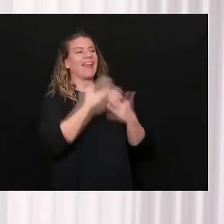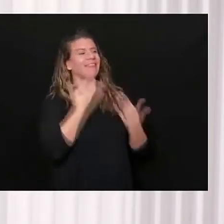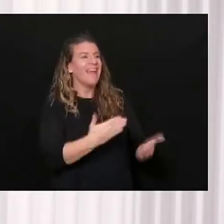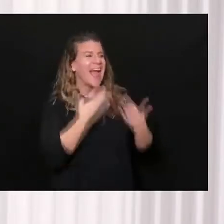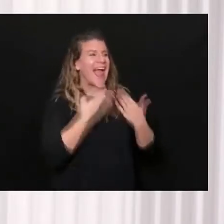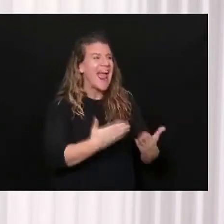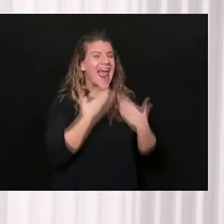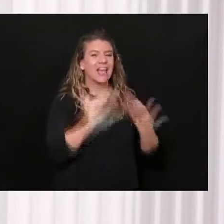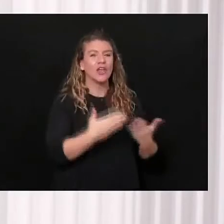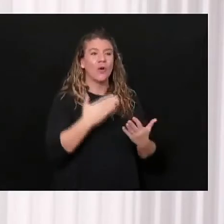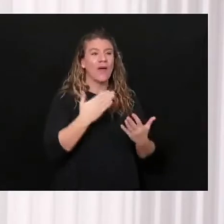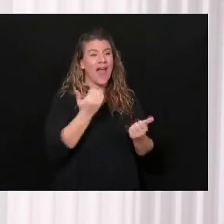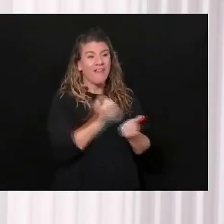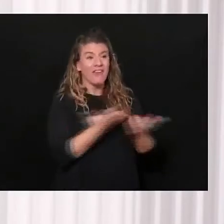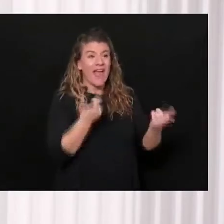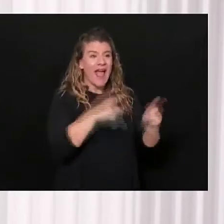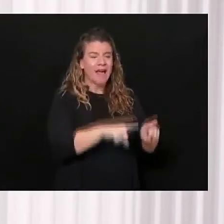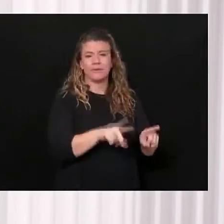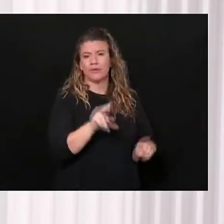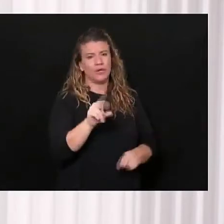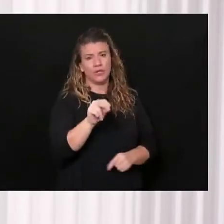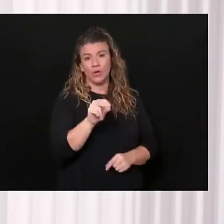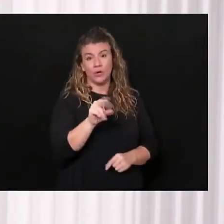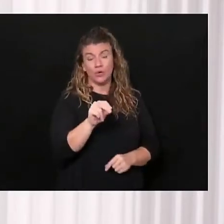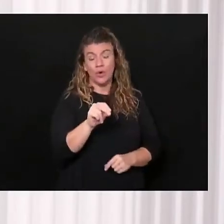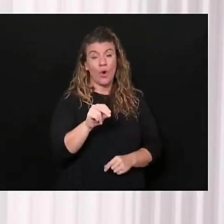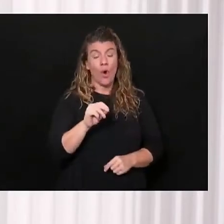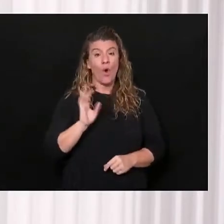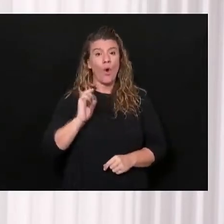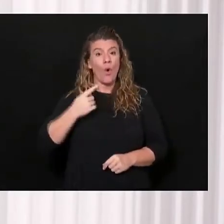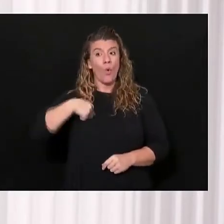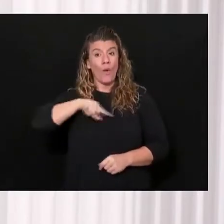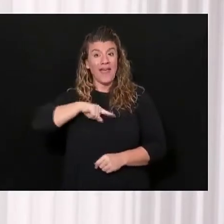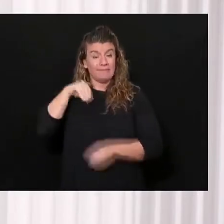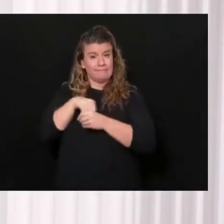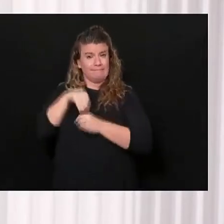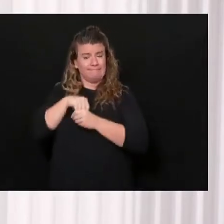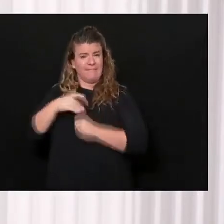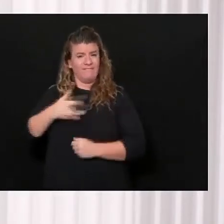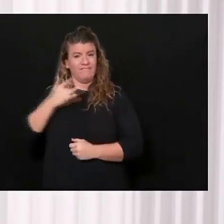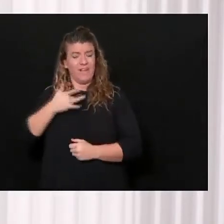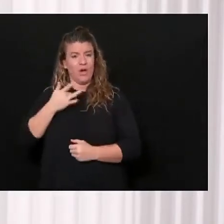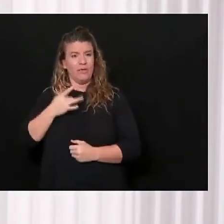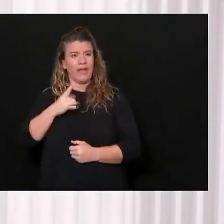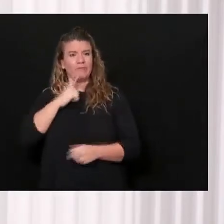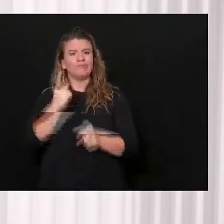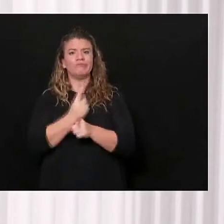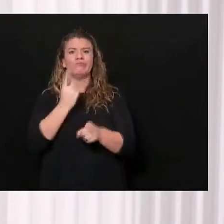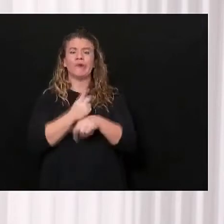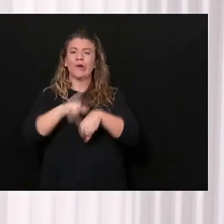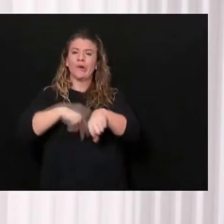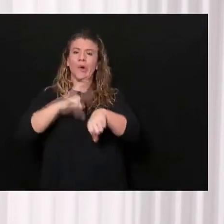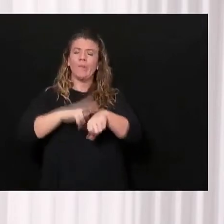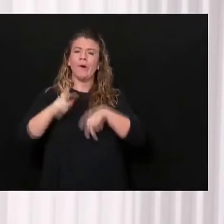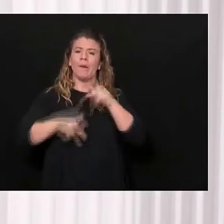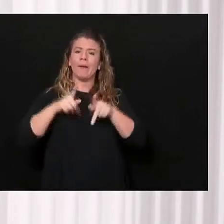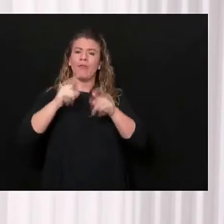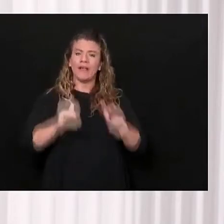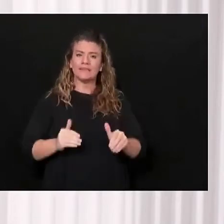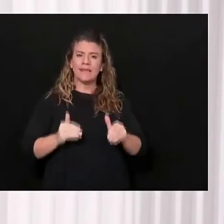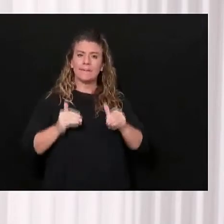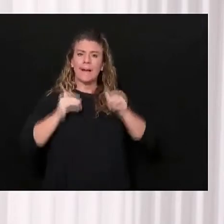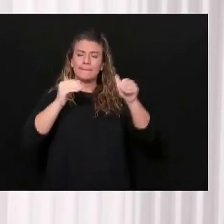recognizing that ordinary people stepped up and made extraordinary sacrifices. They took on